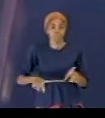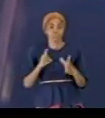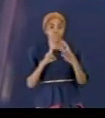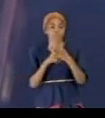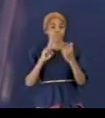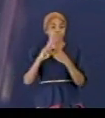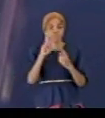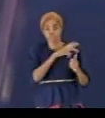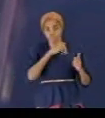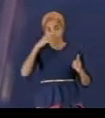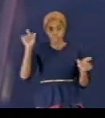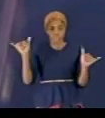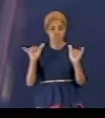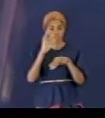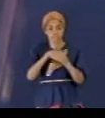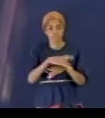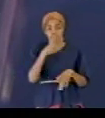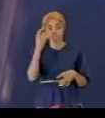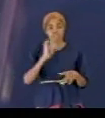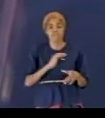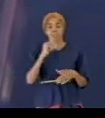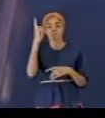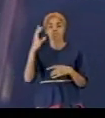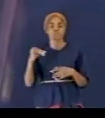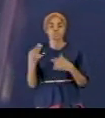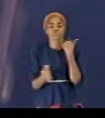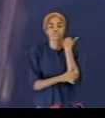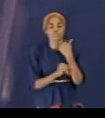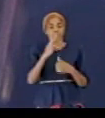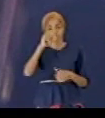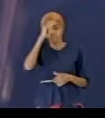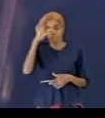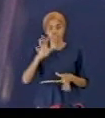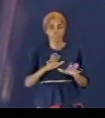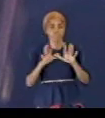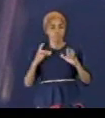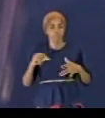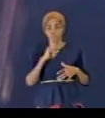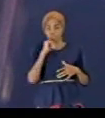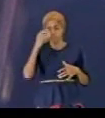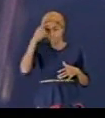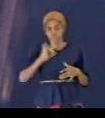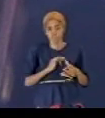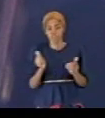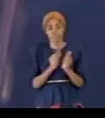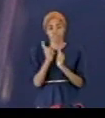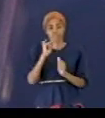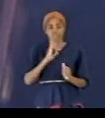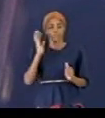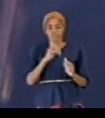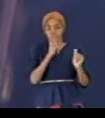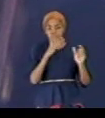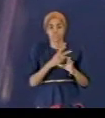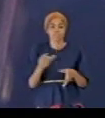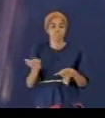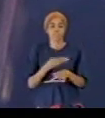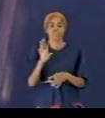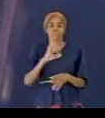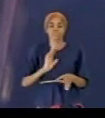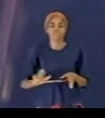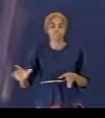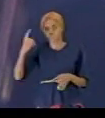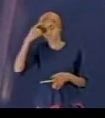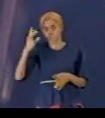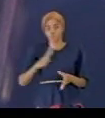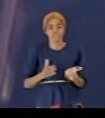father. Fear not, for I am with thee, and will bless thee, and multiply thy seed for my servant